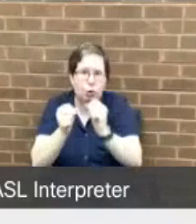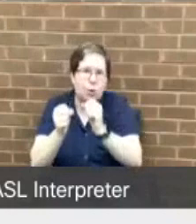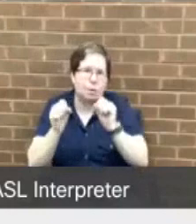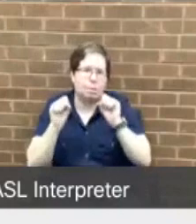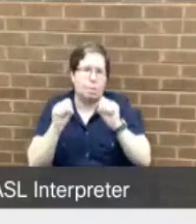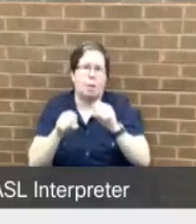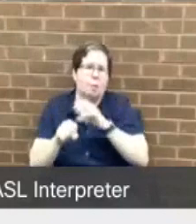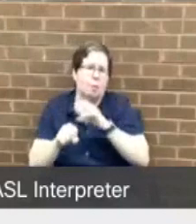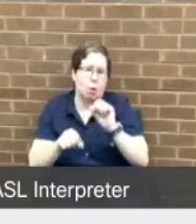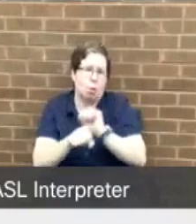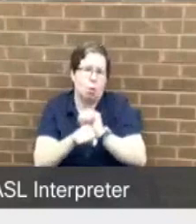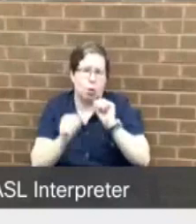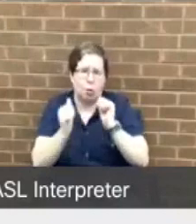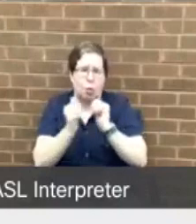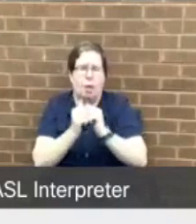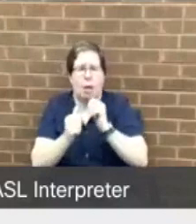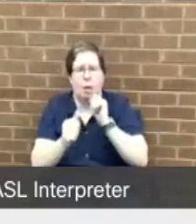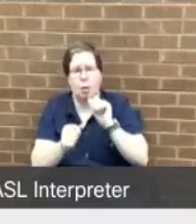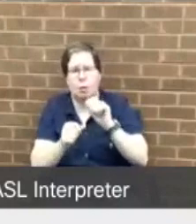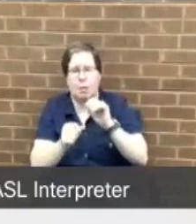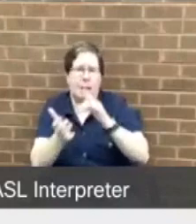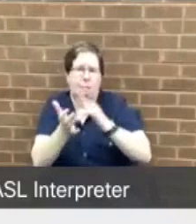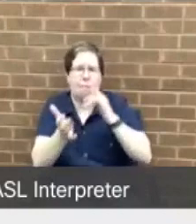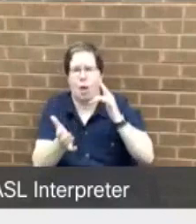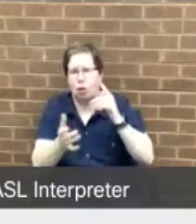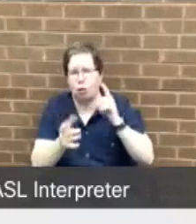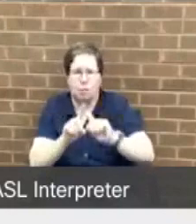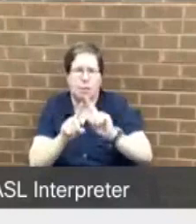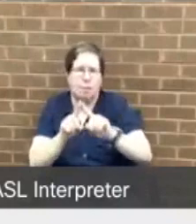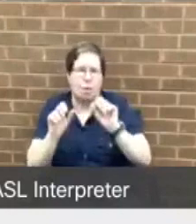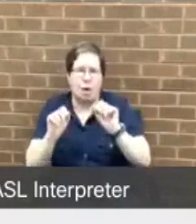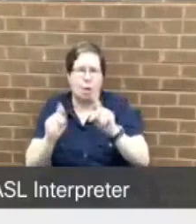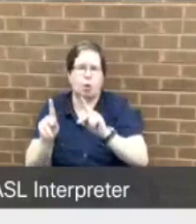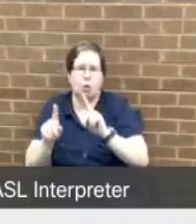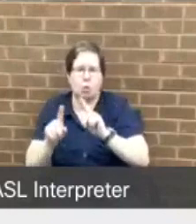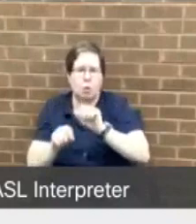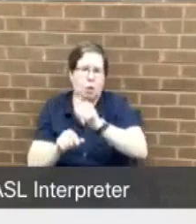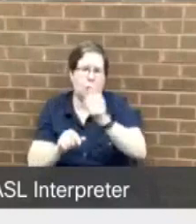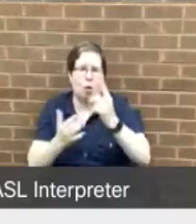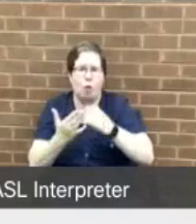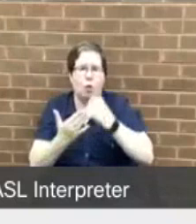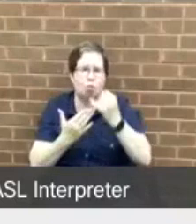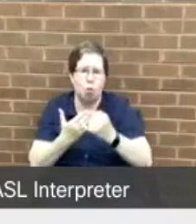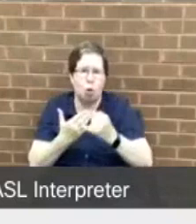and work together and take advantage of opportunities as they present themselves in other projects, right?